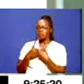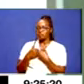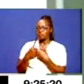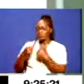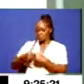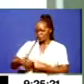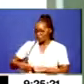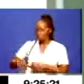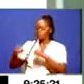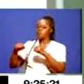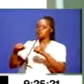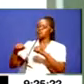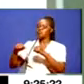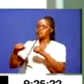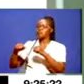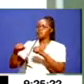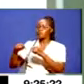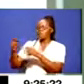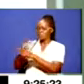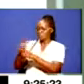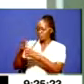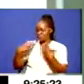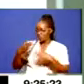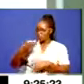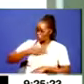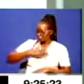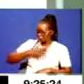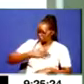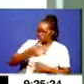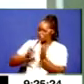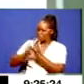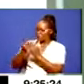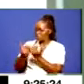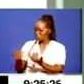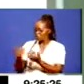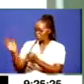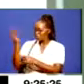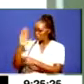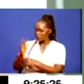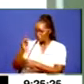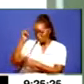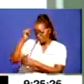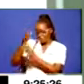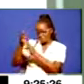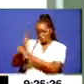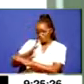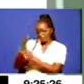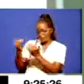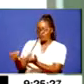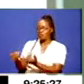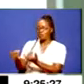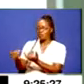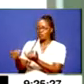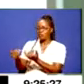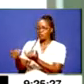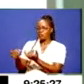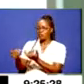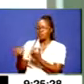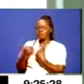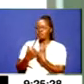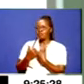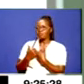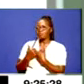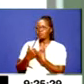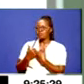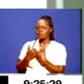people. And COVID has made us develop things that we never thought of before. Now we have come up with